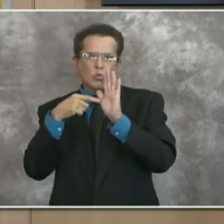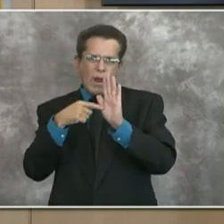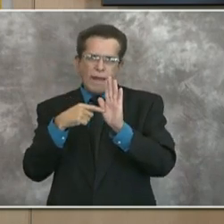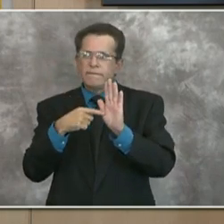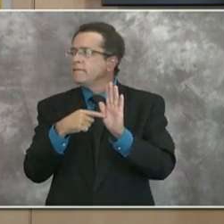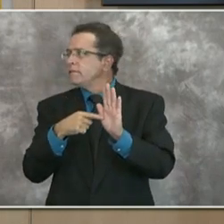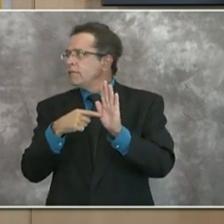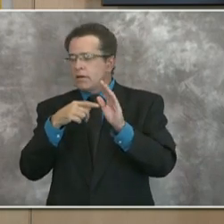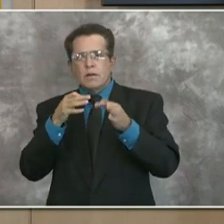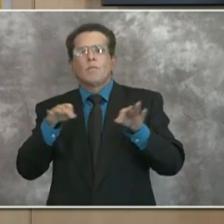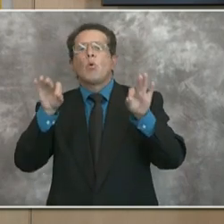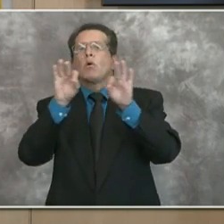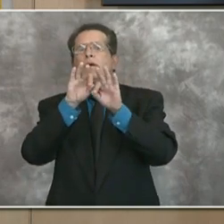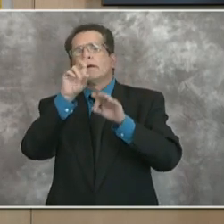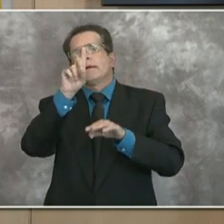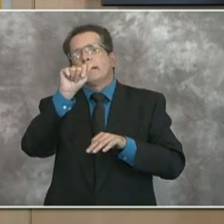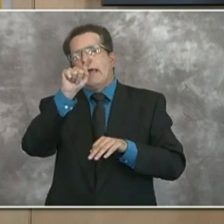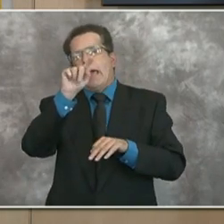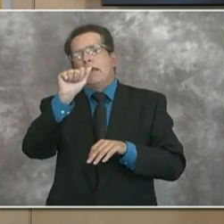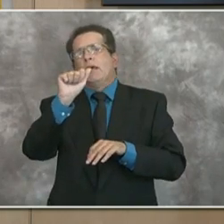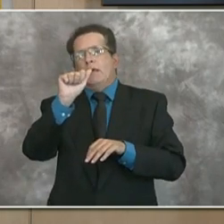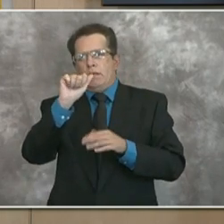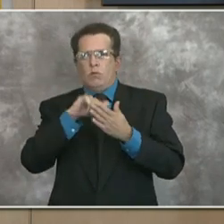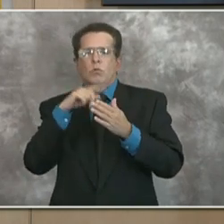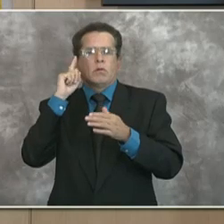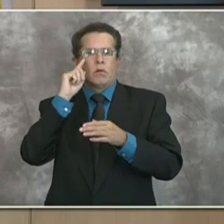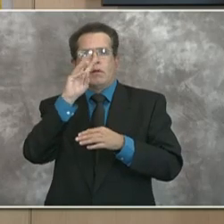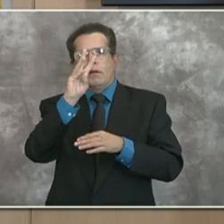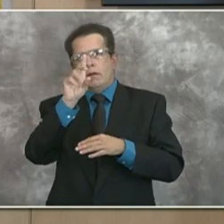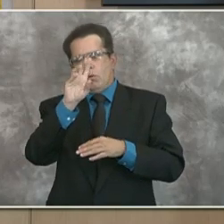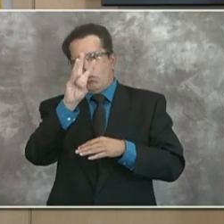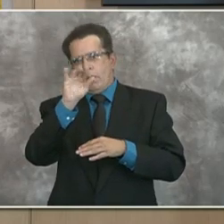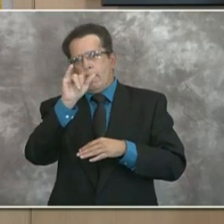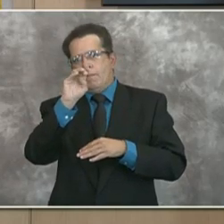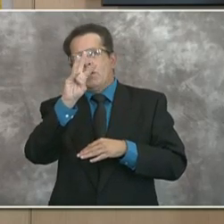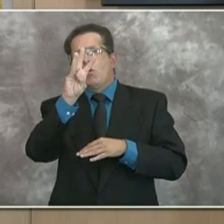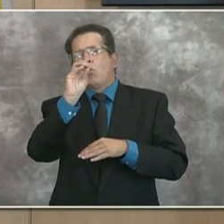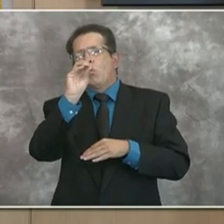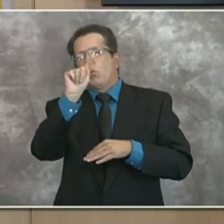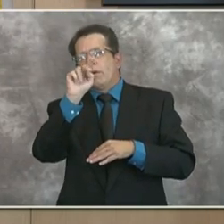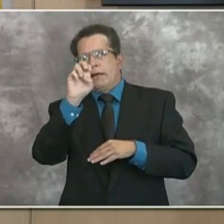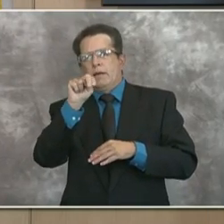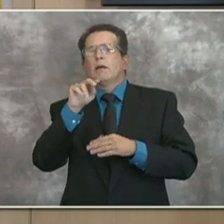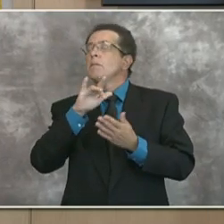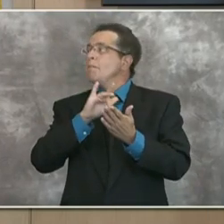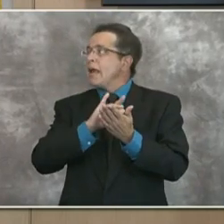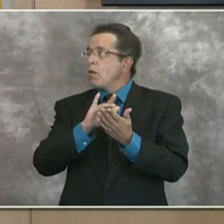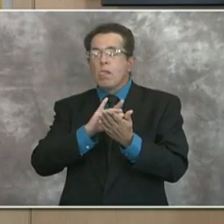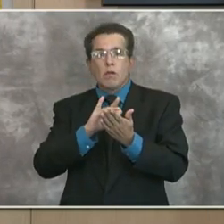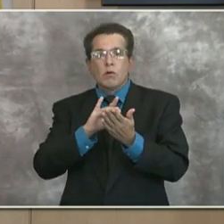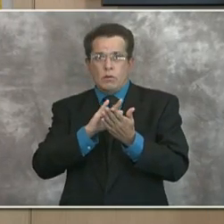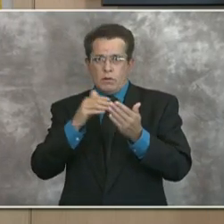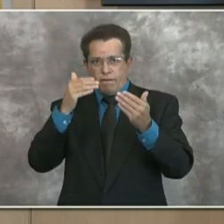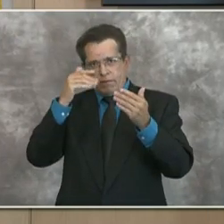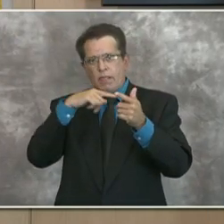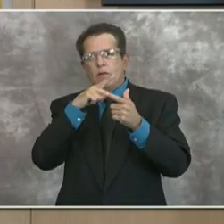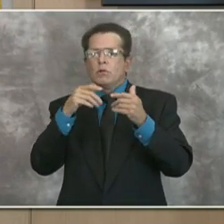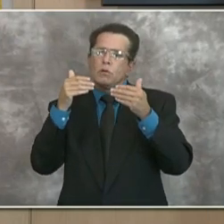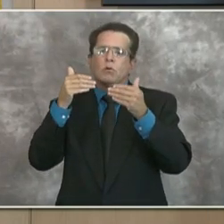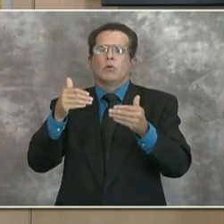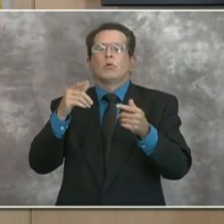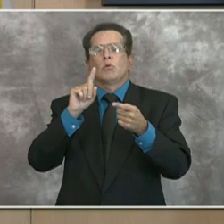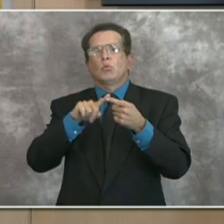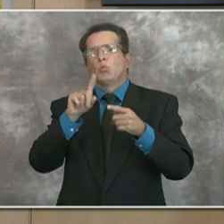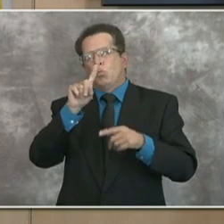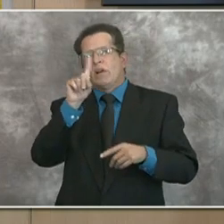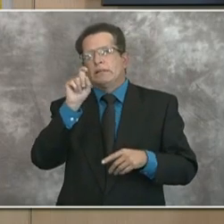case numbers and other important data. And then we're going to hear from Dr. Wilma Wooten with an update on the medical front, and then we'll go directly to the media